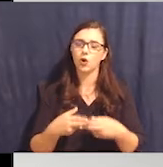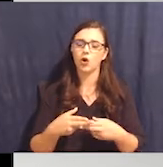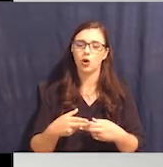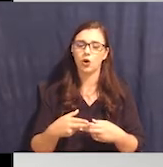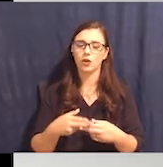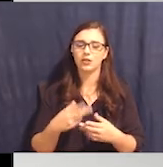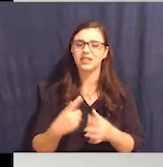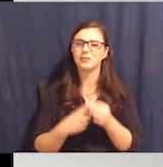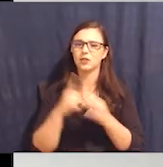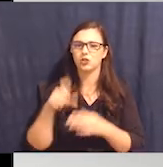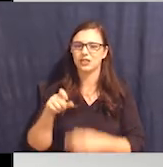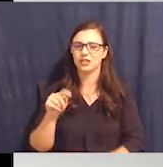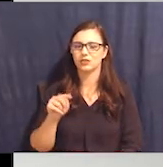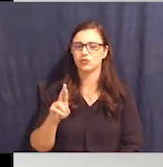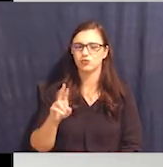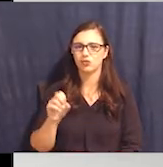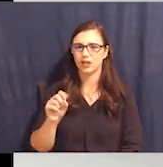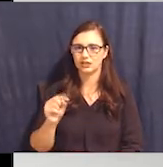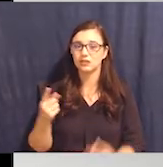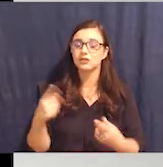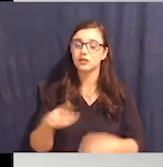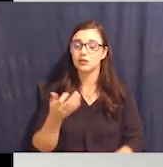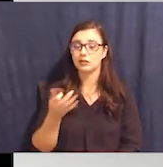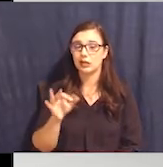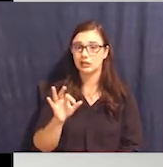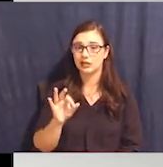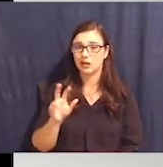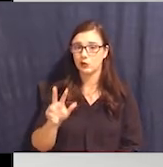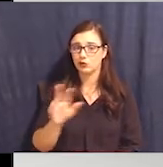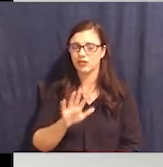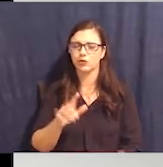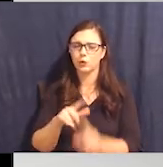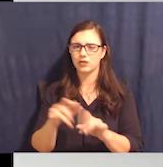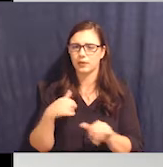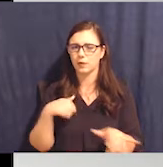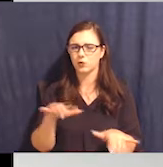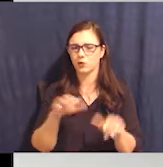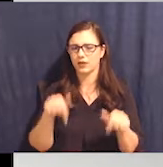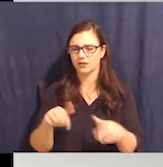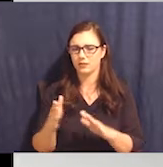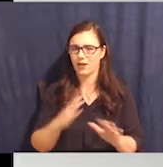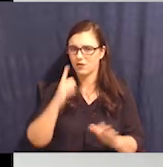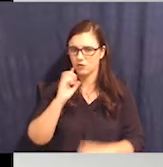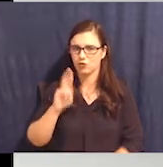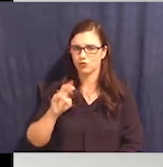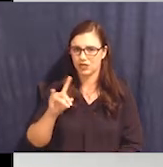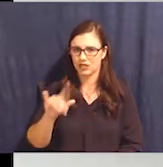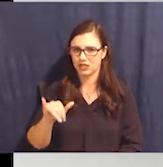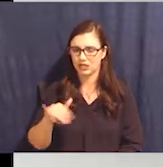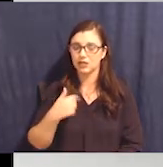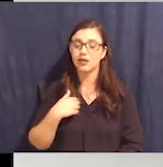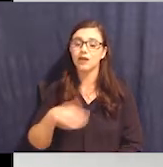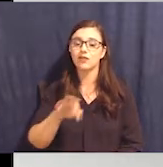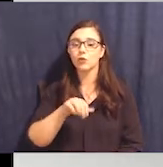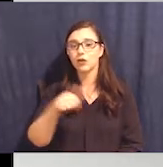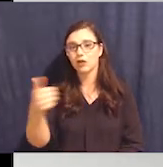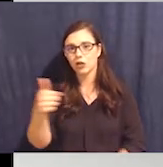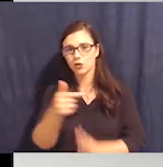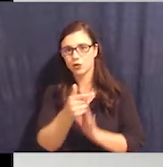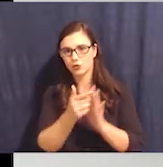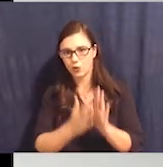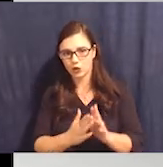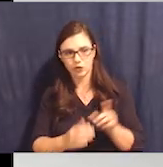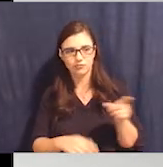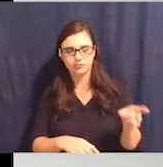something called a special needs trust. It actually came about in 1993, around the time I was doing this planning for Ricky. And I found